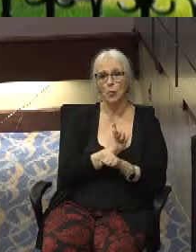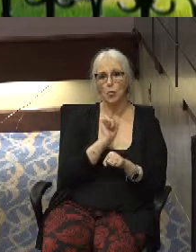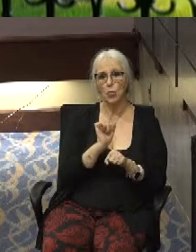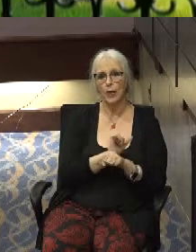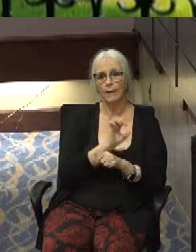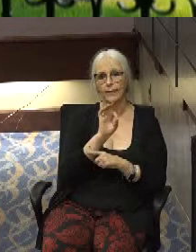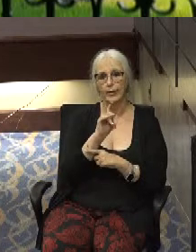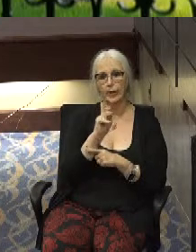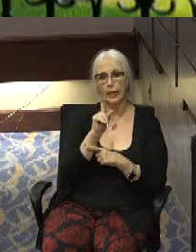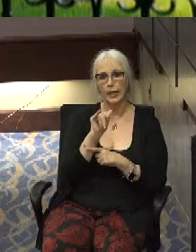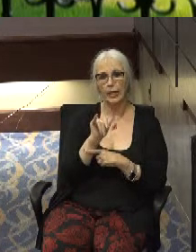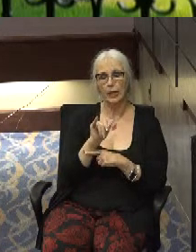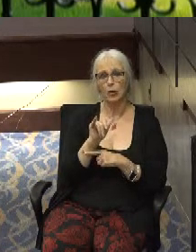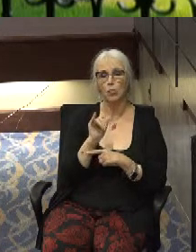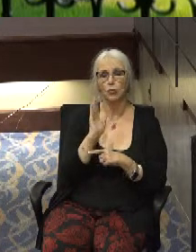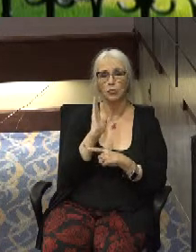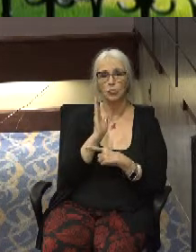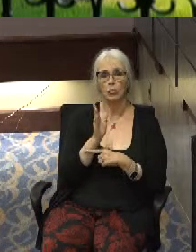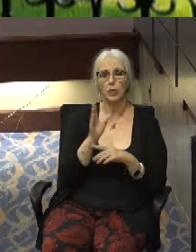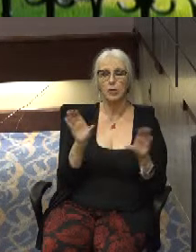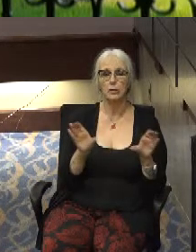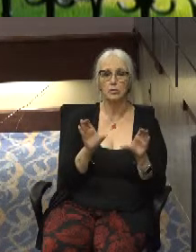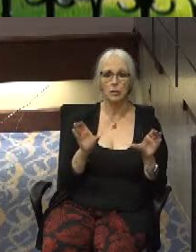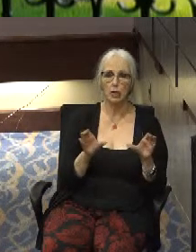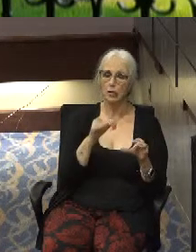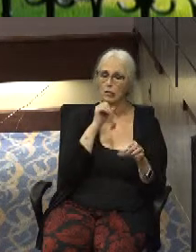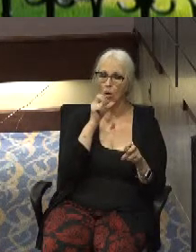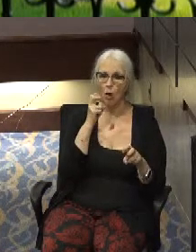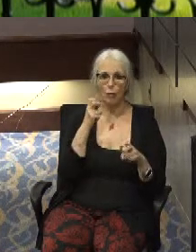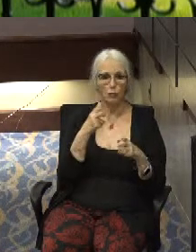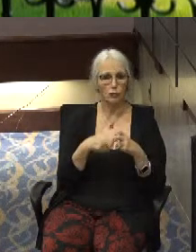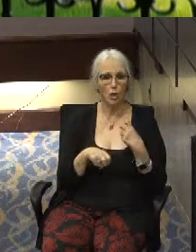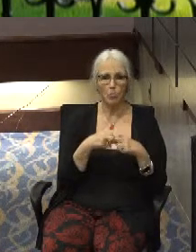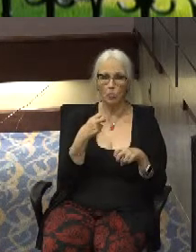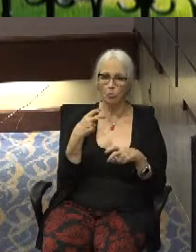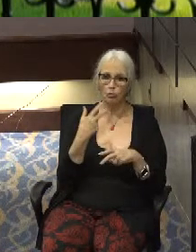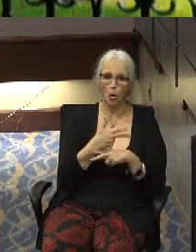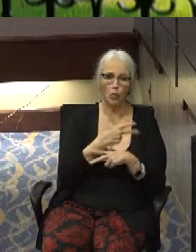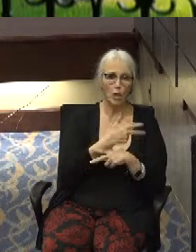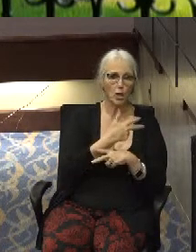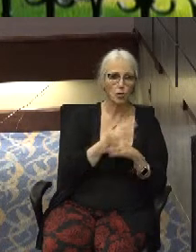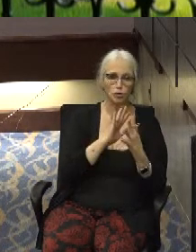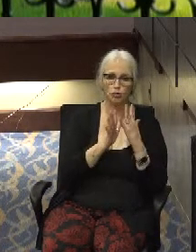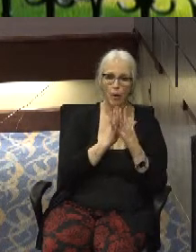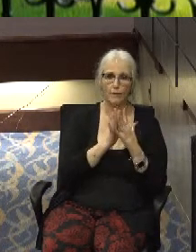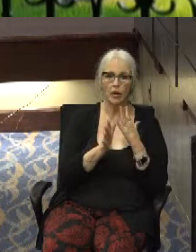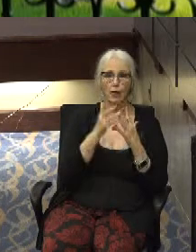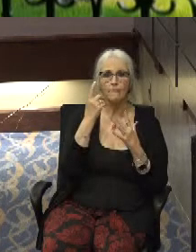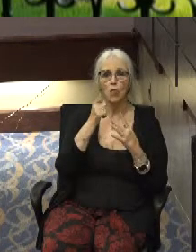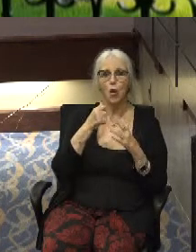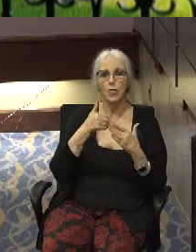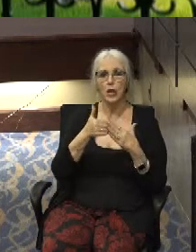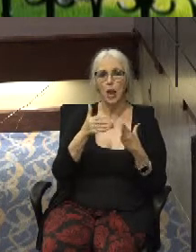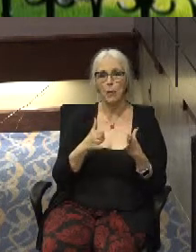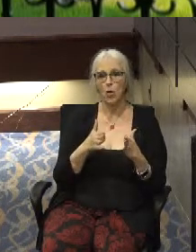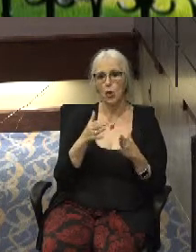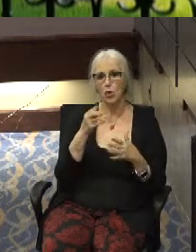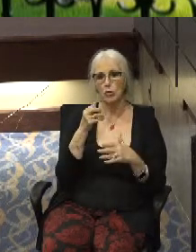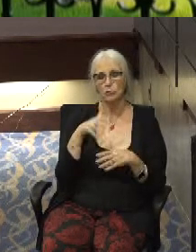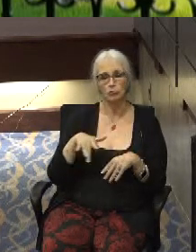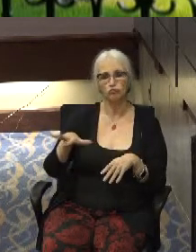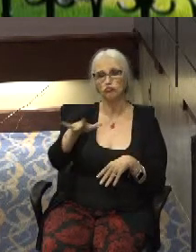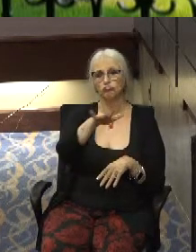shall be conducted in such a manner that it does not create parking problems or traffic congestion for the adjoining neighbors or for the immediate